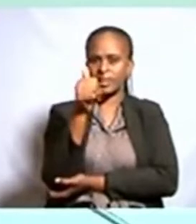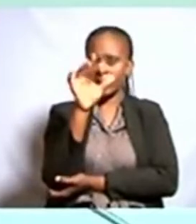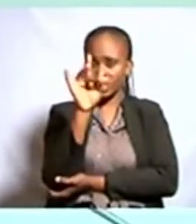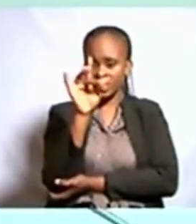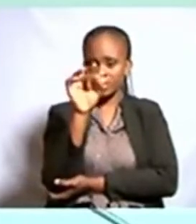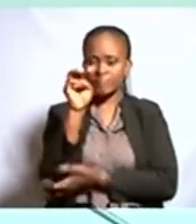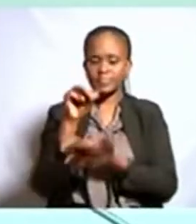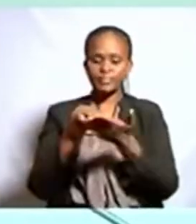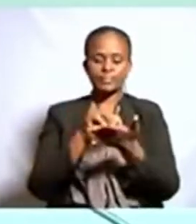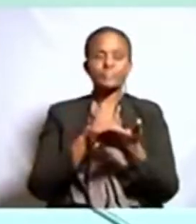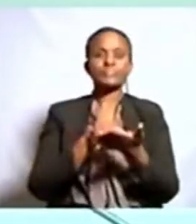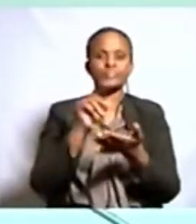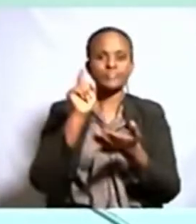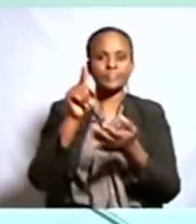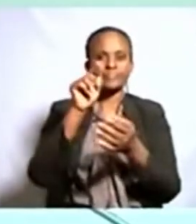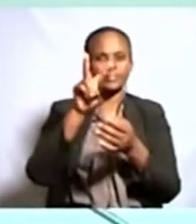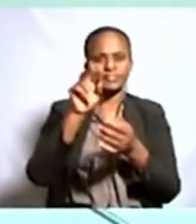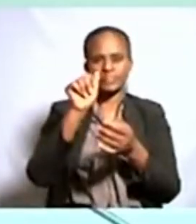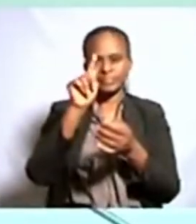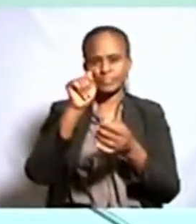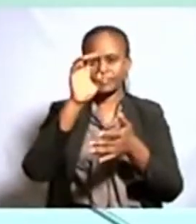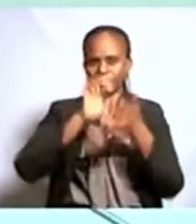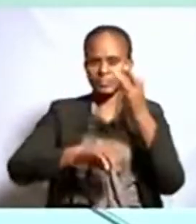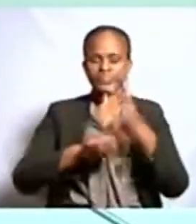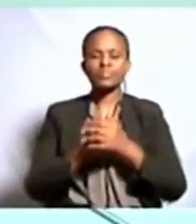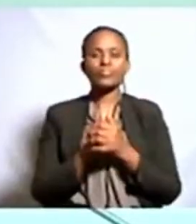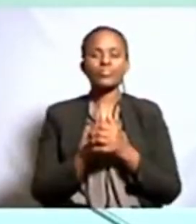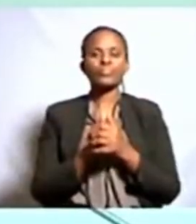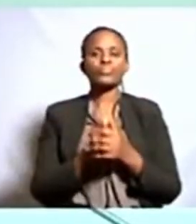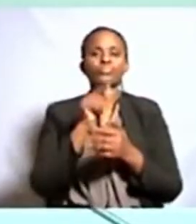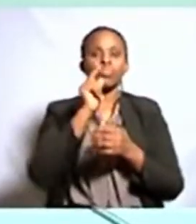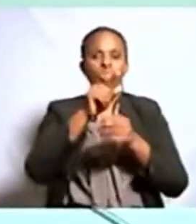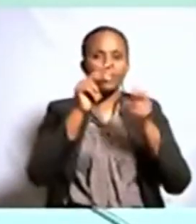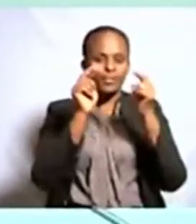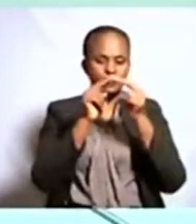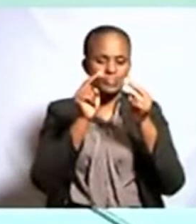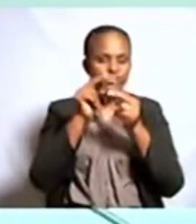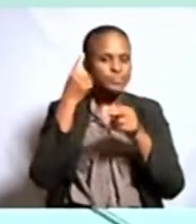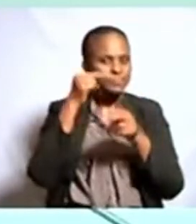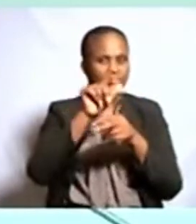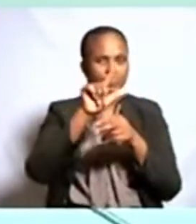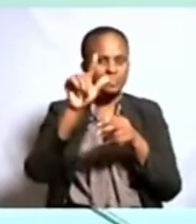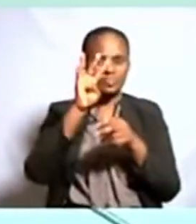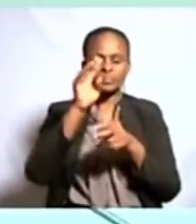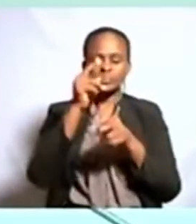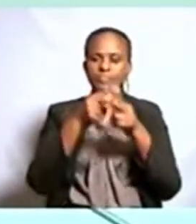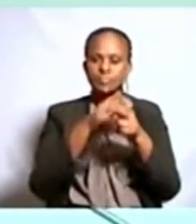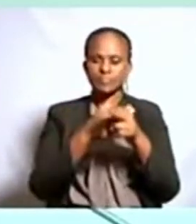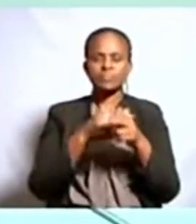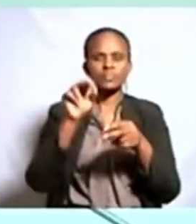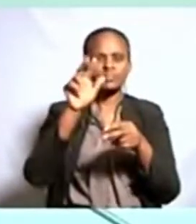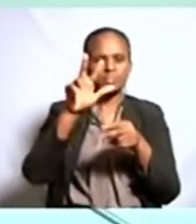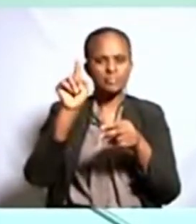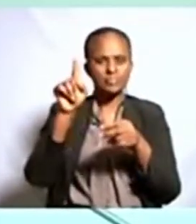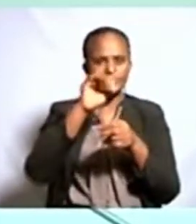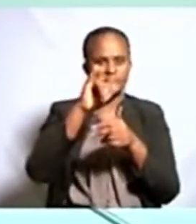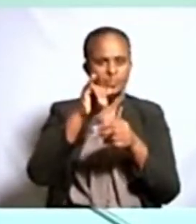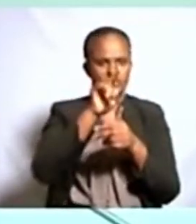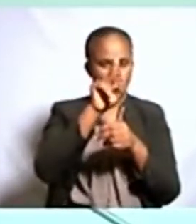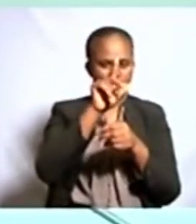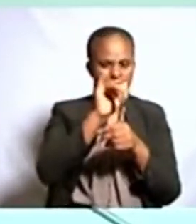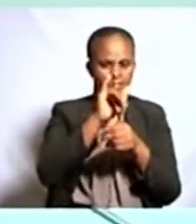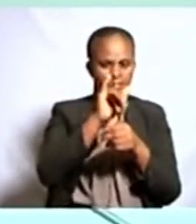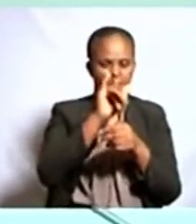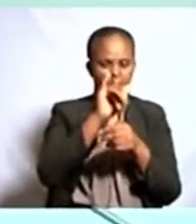108,226,072 kwacha, VAT exclusive. The contract was for a period of 24 months. As at 31st July 2022,